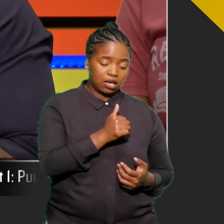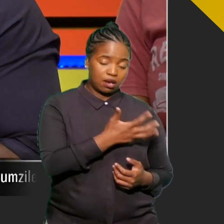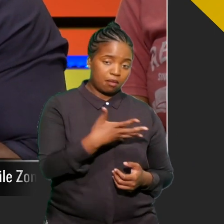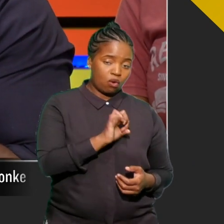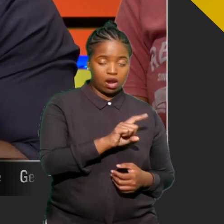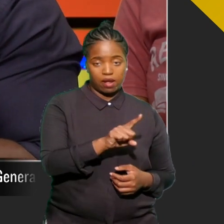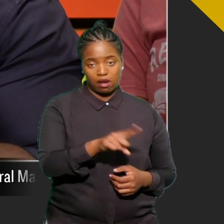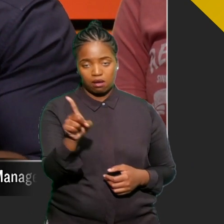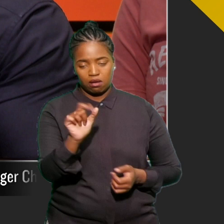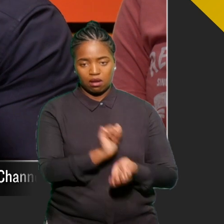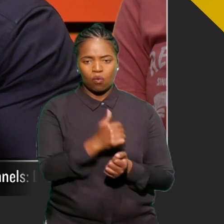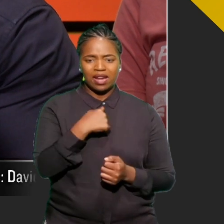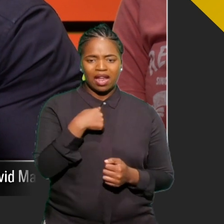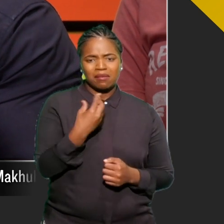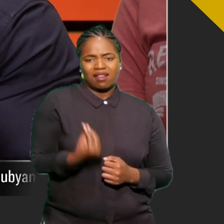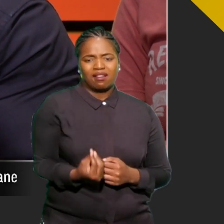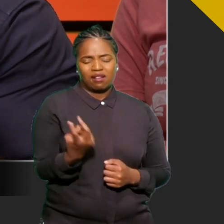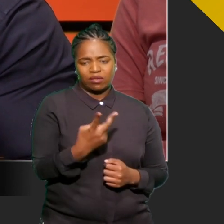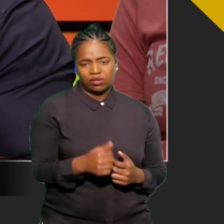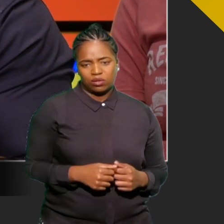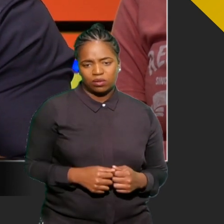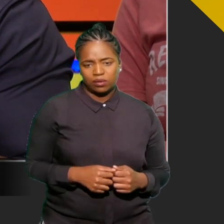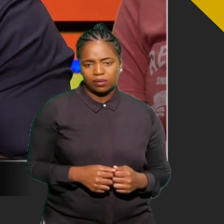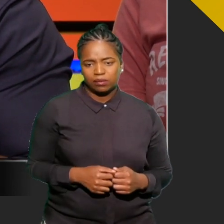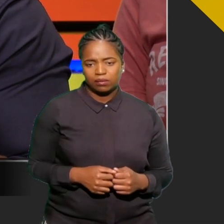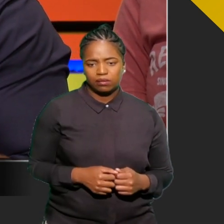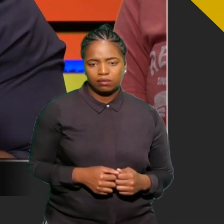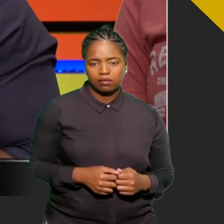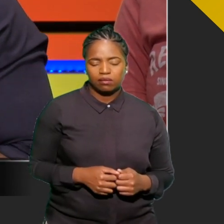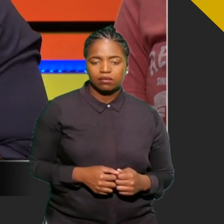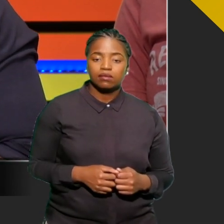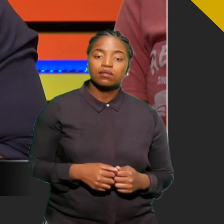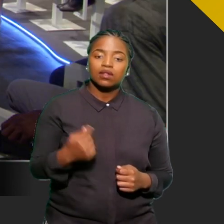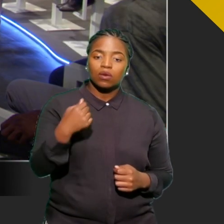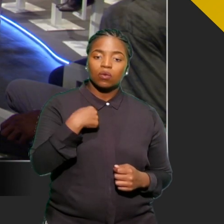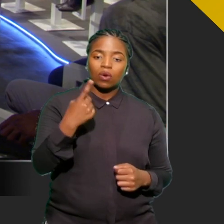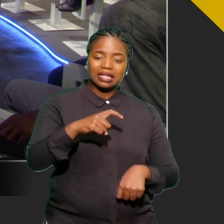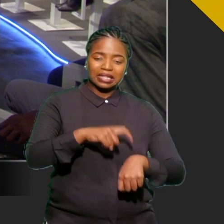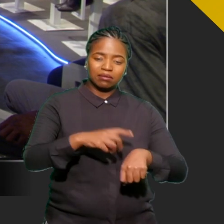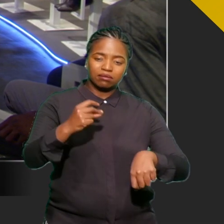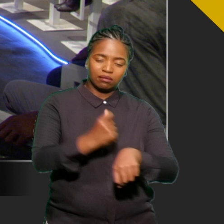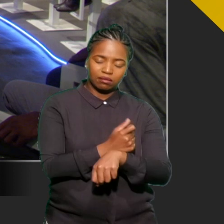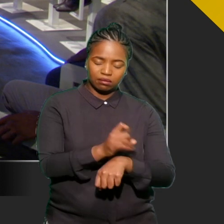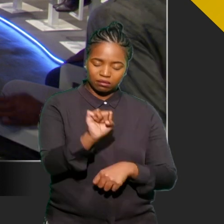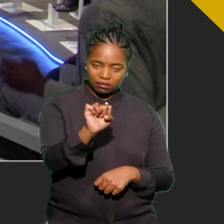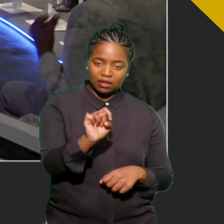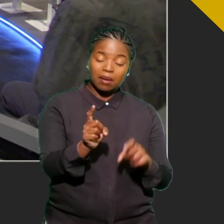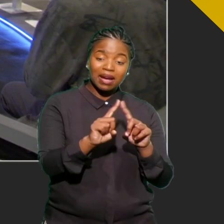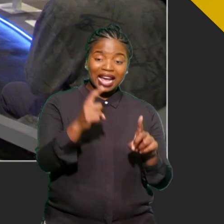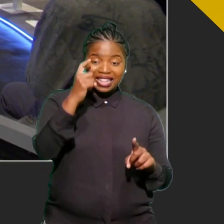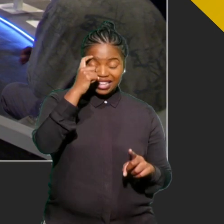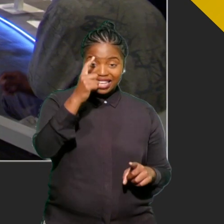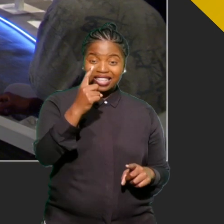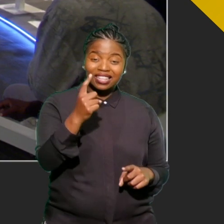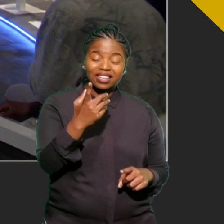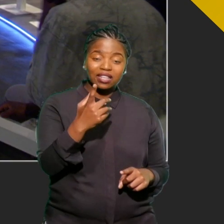thing is, because I'm going to get some. Okay, so. It's Waremo, Papa, we're running out of time, so we need to go. And I think that's the biggest